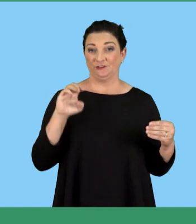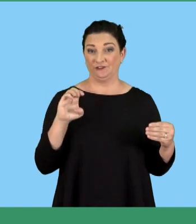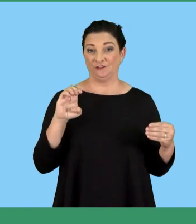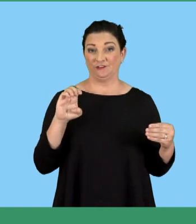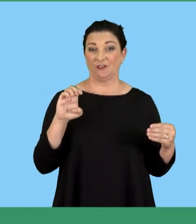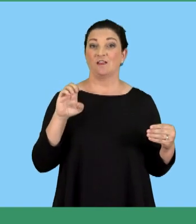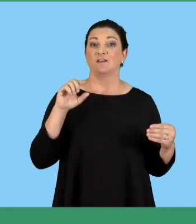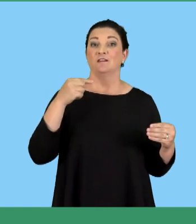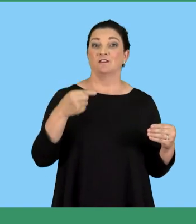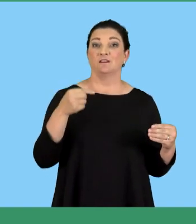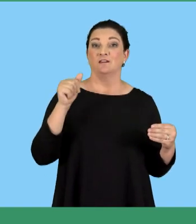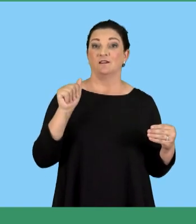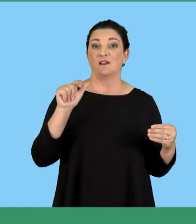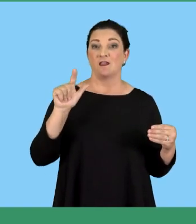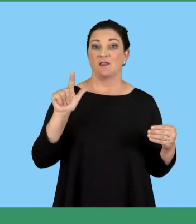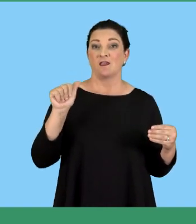invests